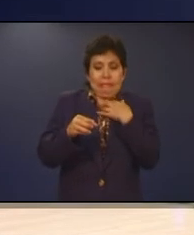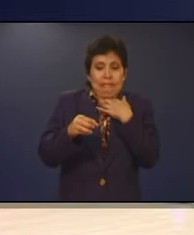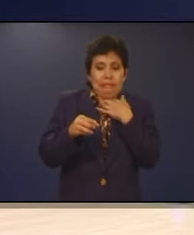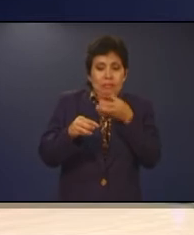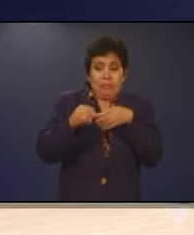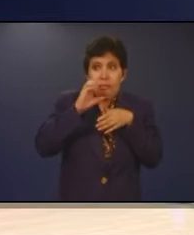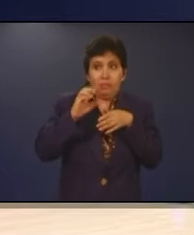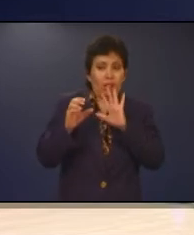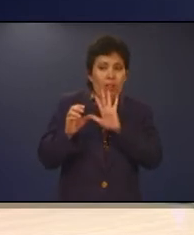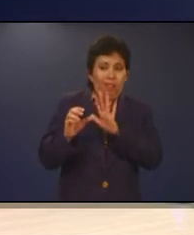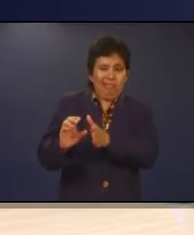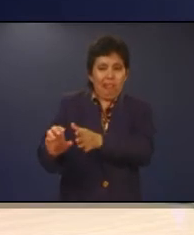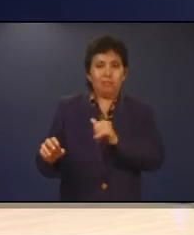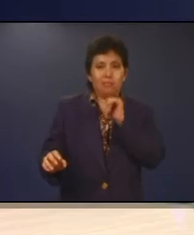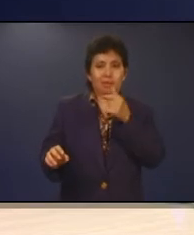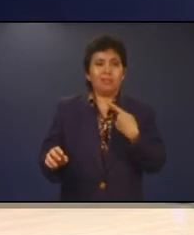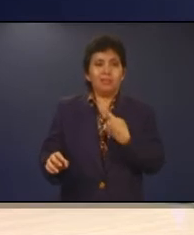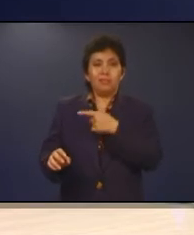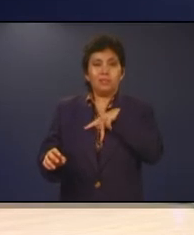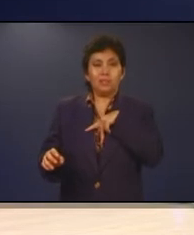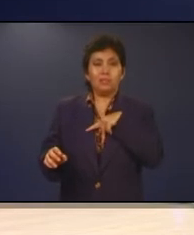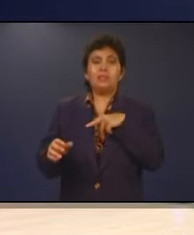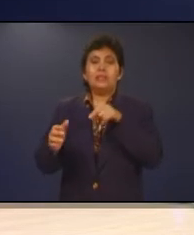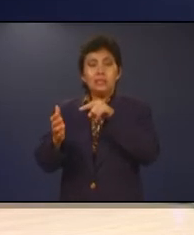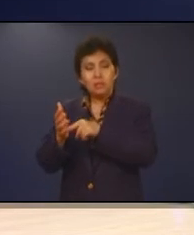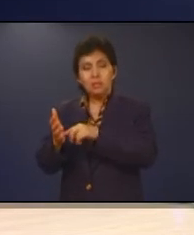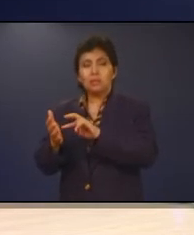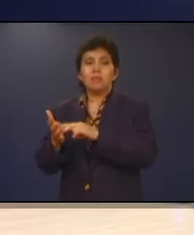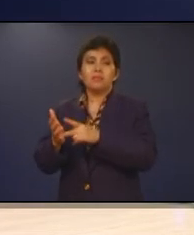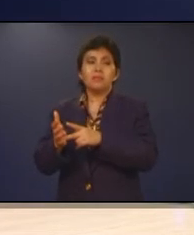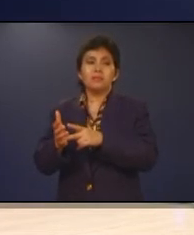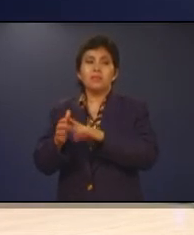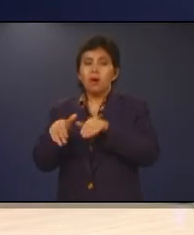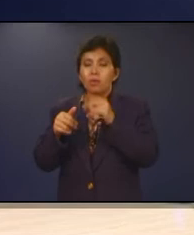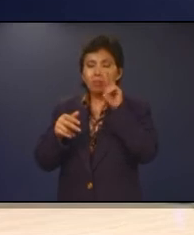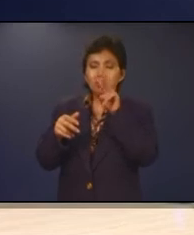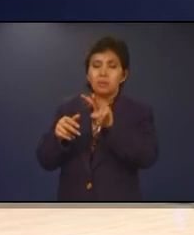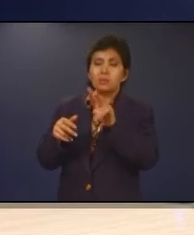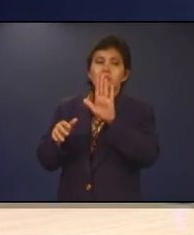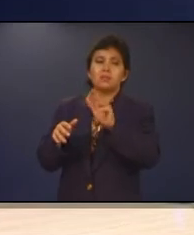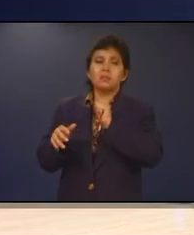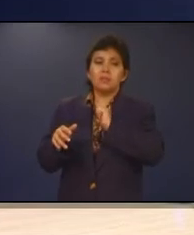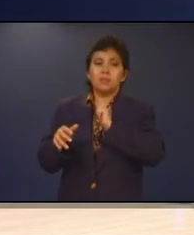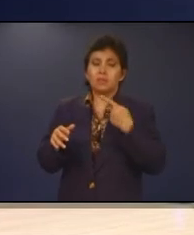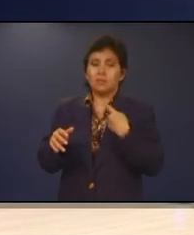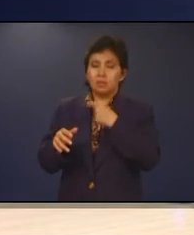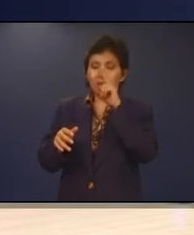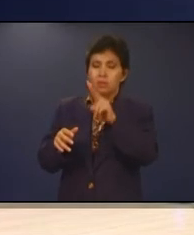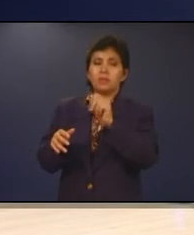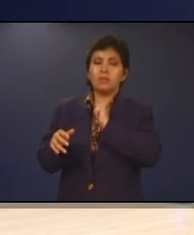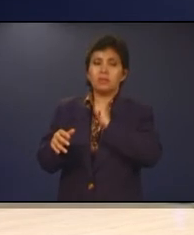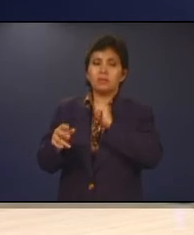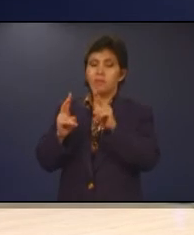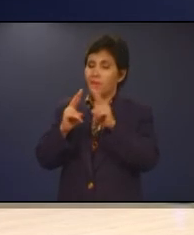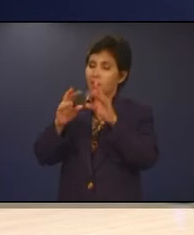us, okay? And this one, it actually means that in regards to how you see yourself, we see